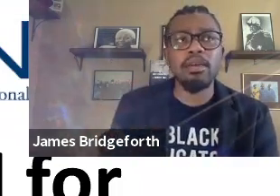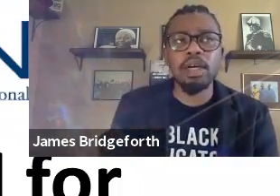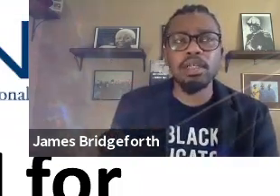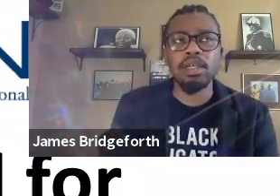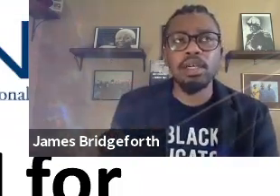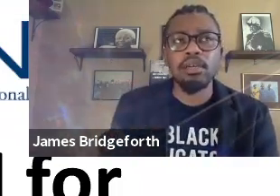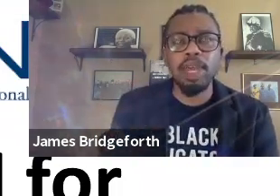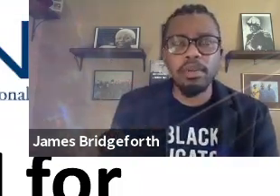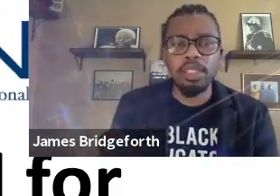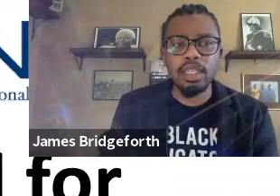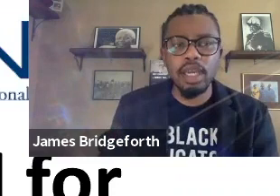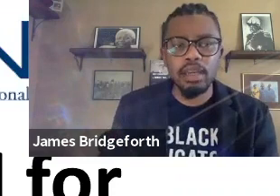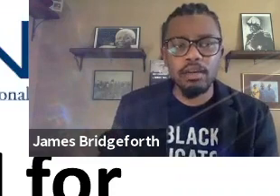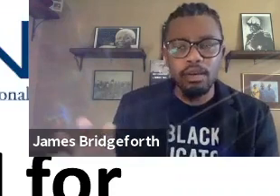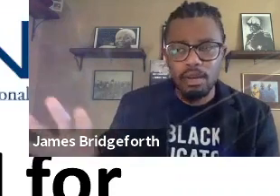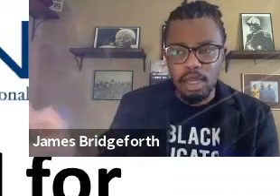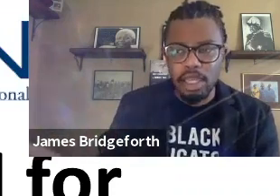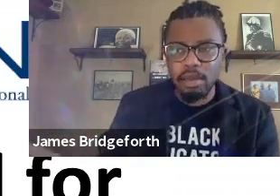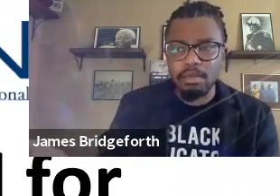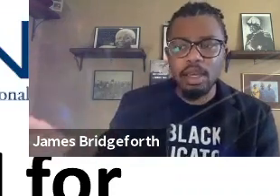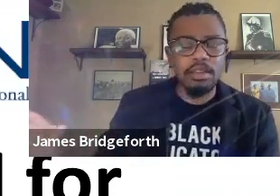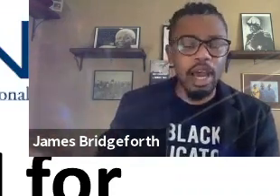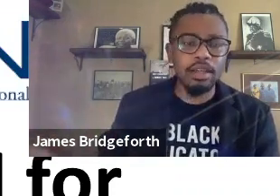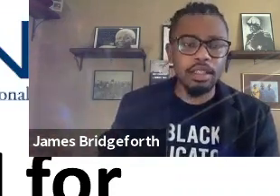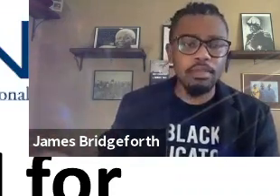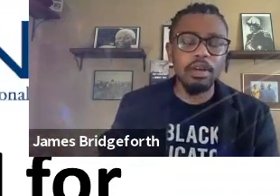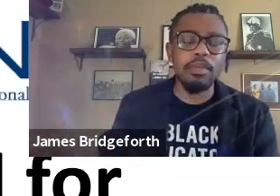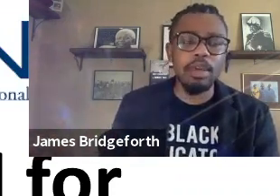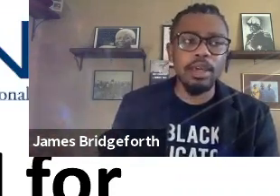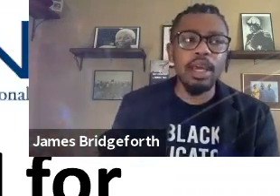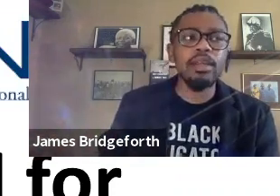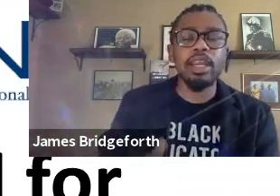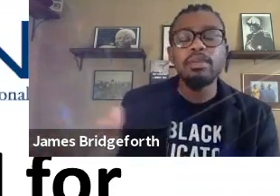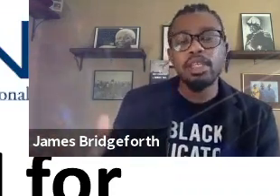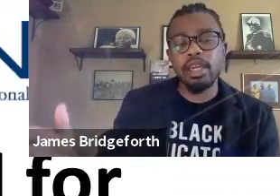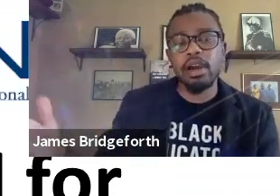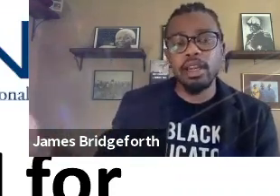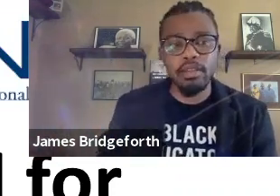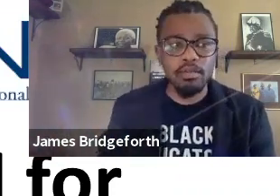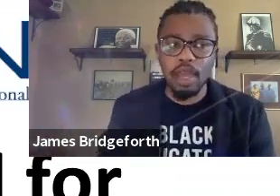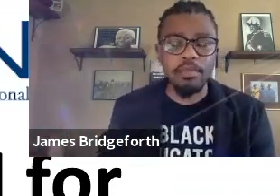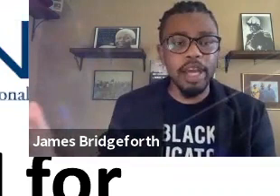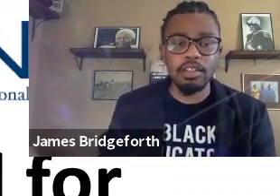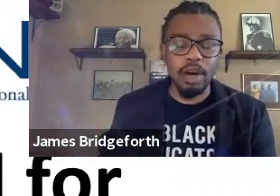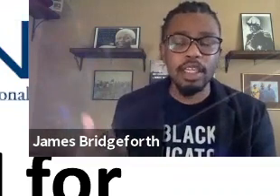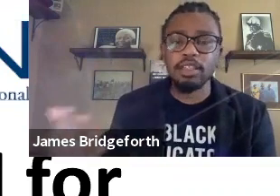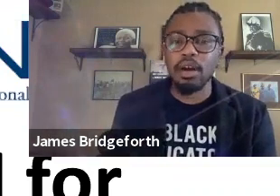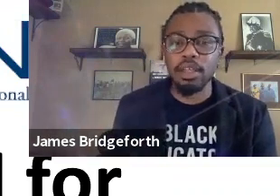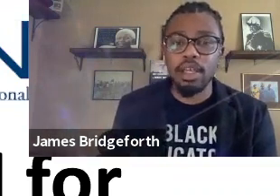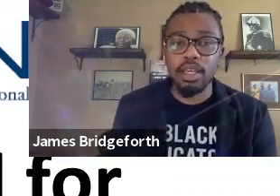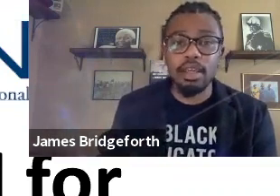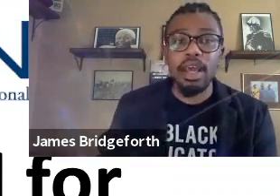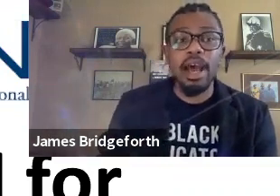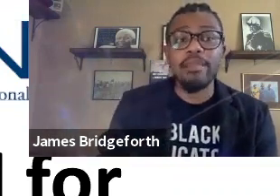might say, well, maybe we should let them slide on something, or maybe they don't need to take on an extra projects